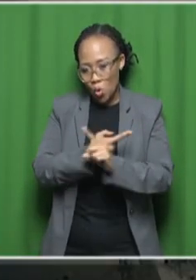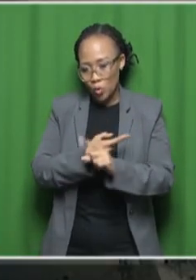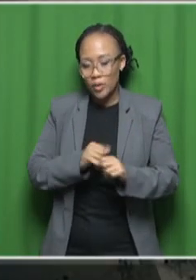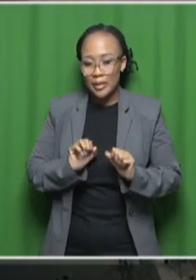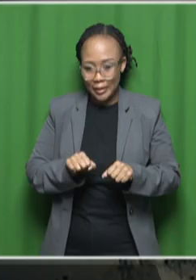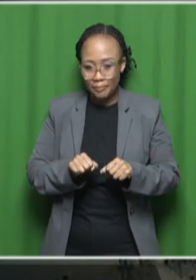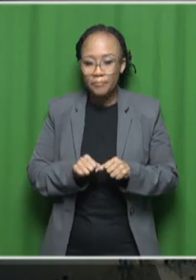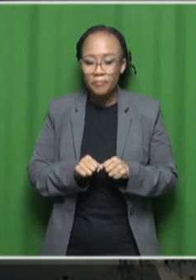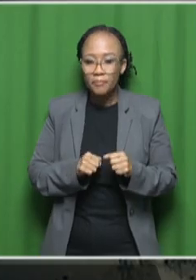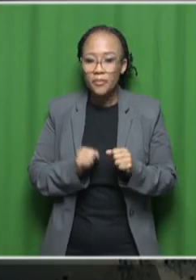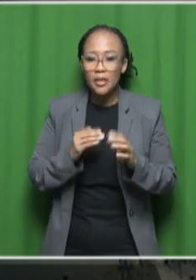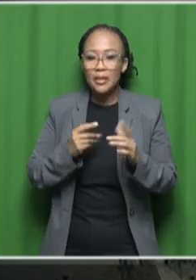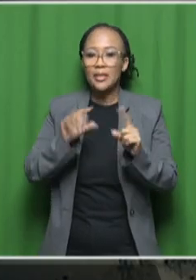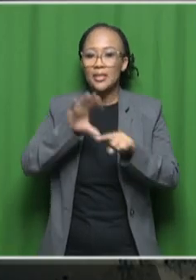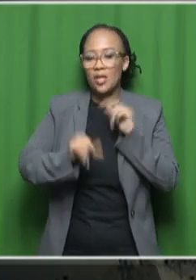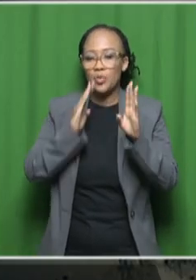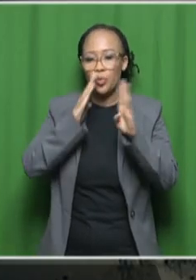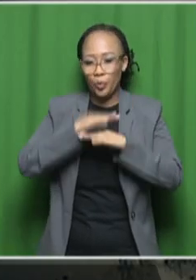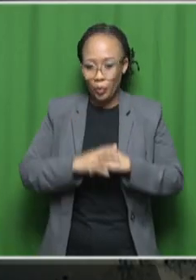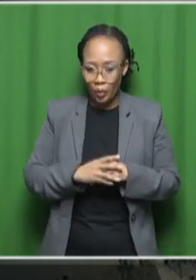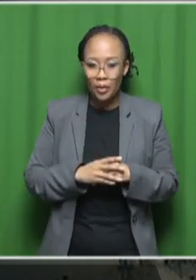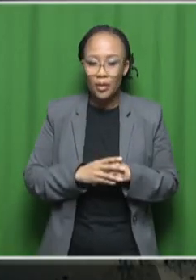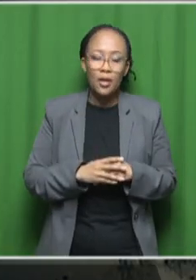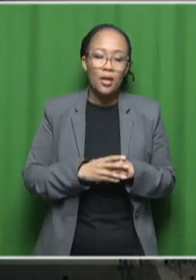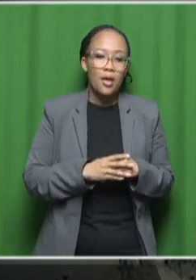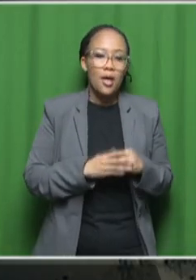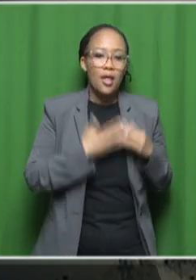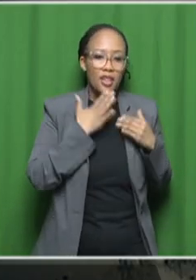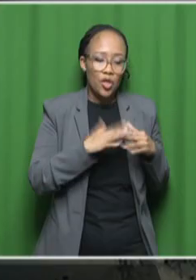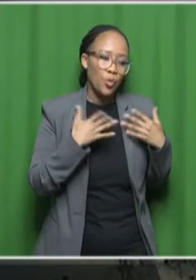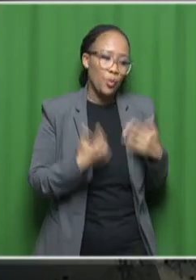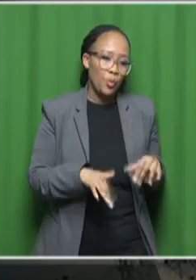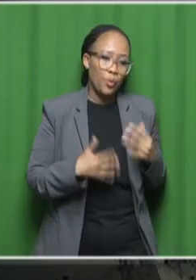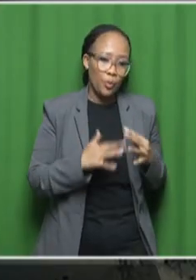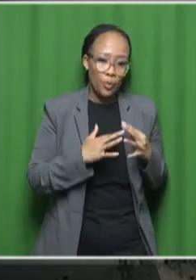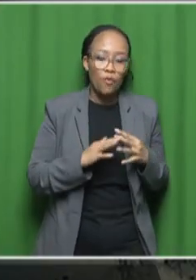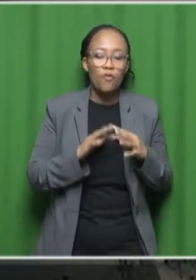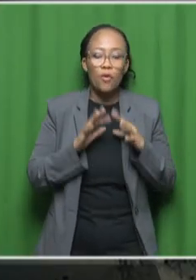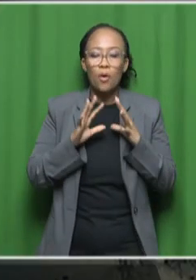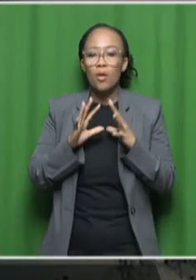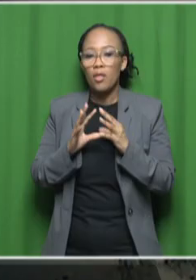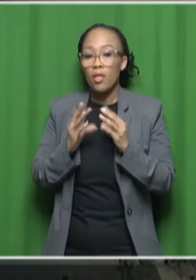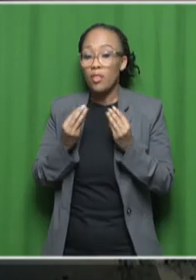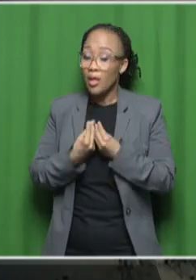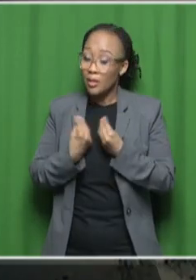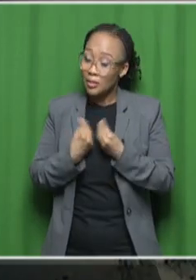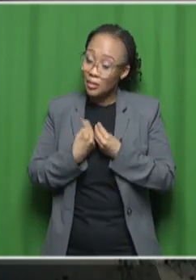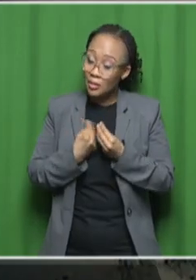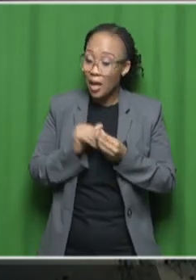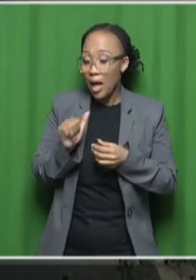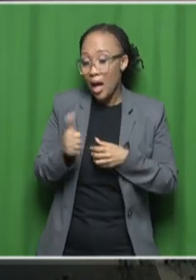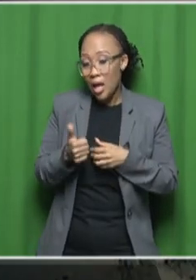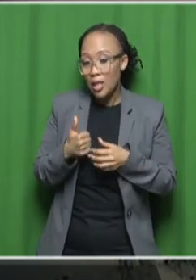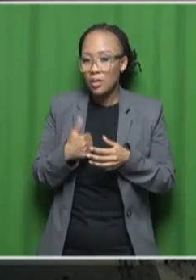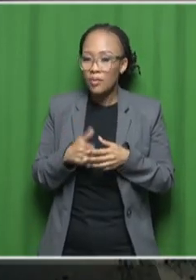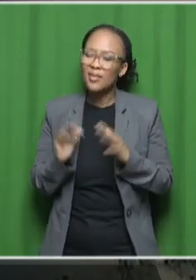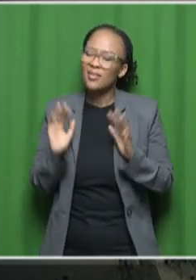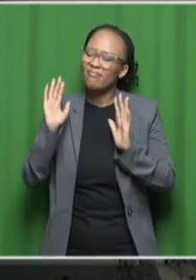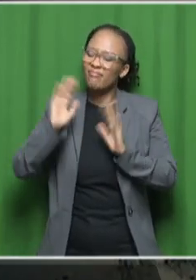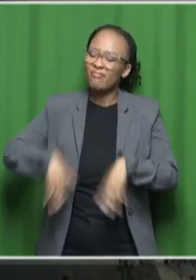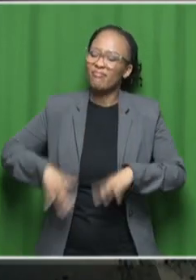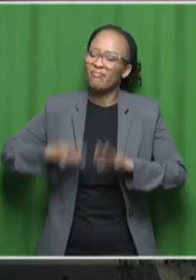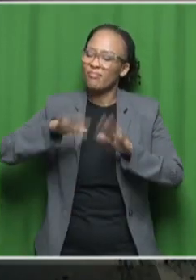been eye-opening for me this morning, just in terms of things that we may take lightly that could actually be quite serious.